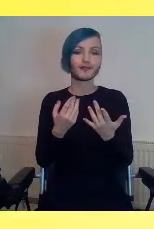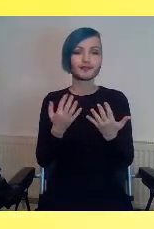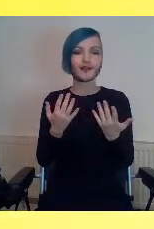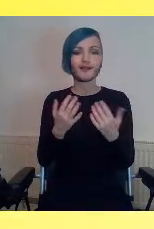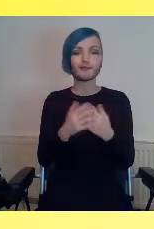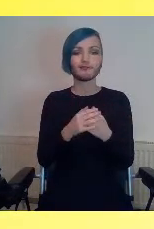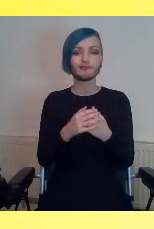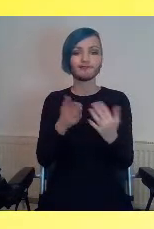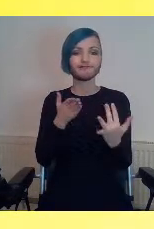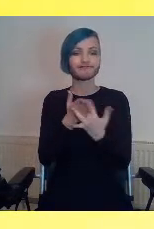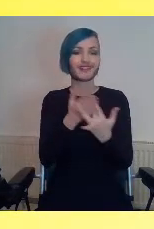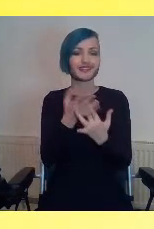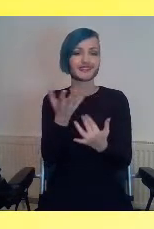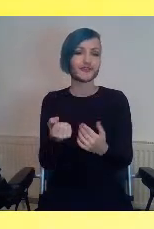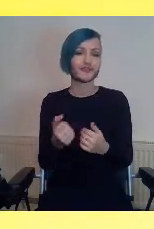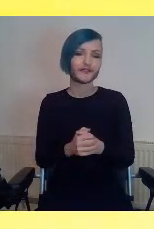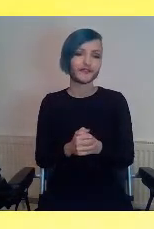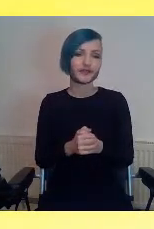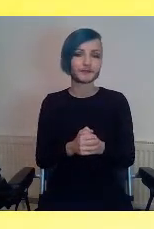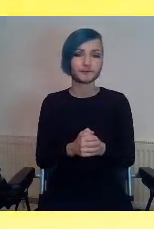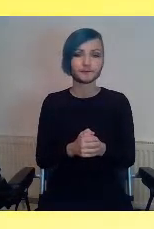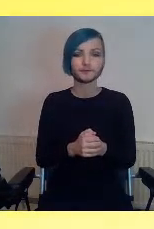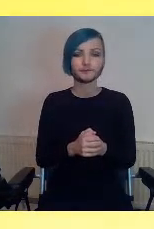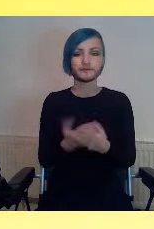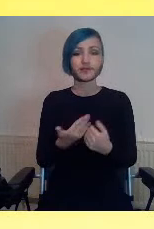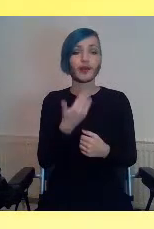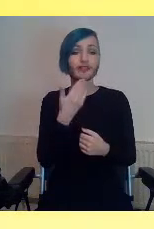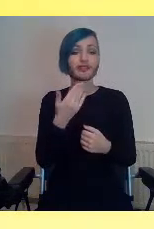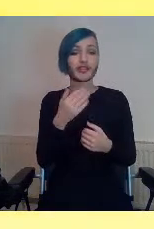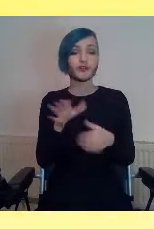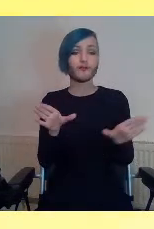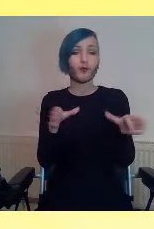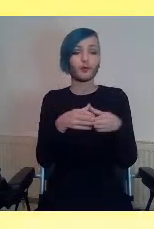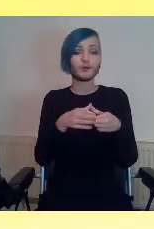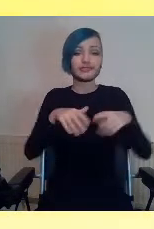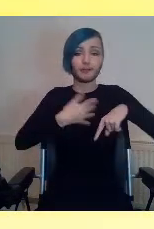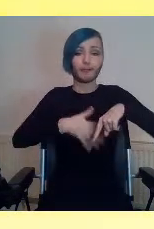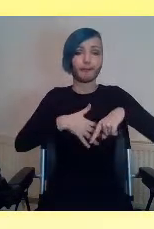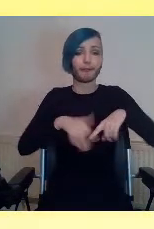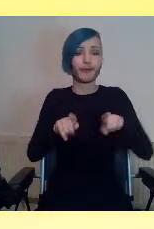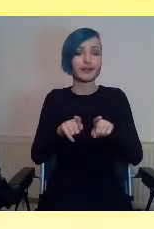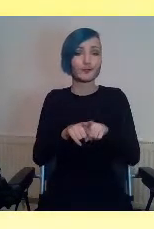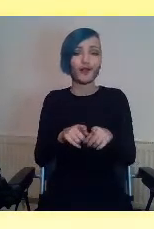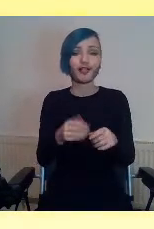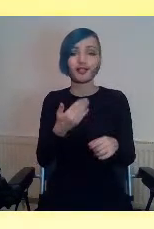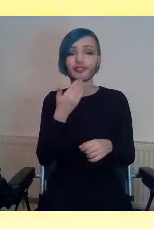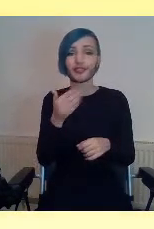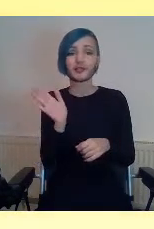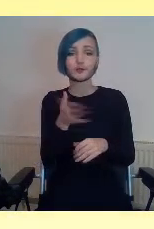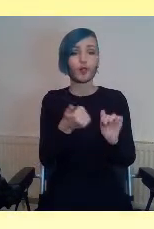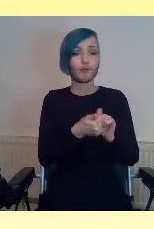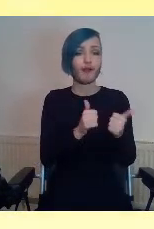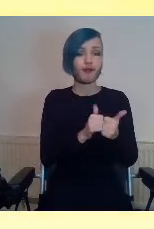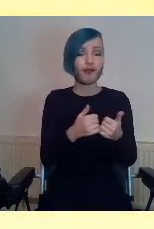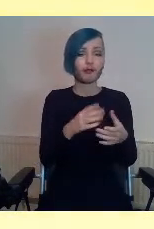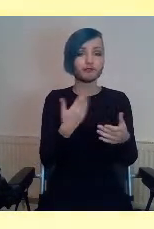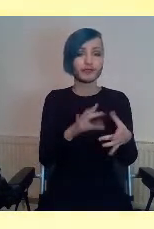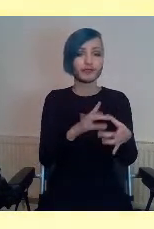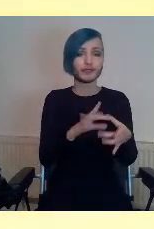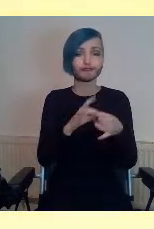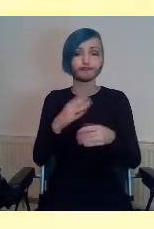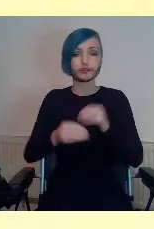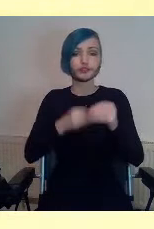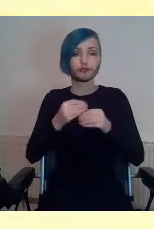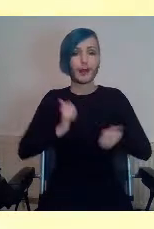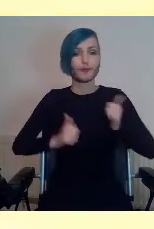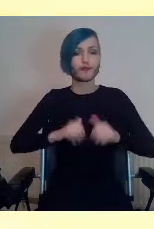this as well. So thank you for the team behind who've put this together. Thank you to all our partners who've worked together with us on Pride Inside, and thank